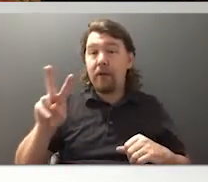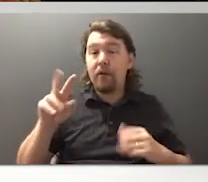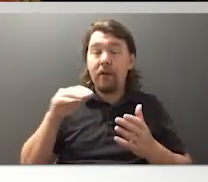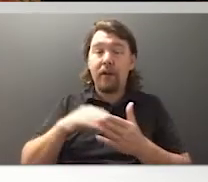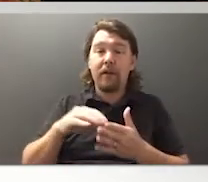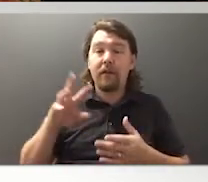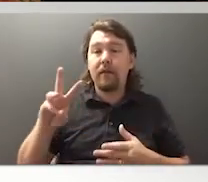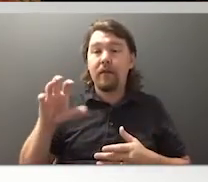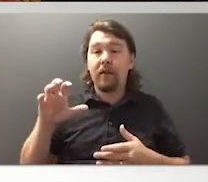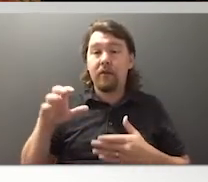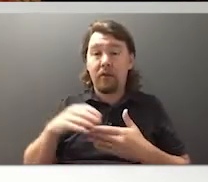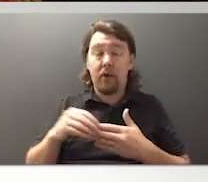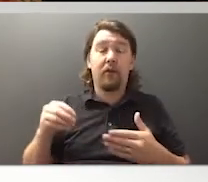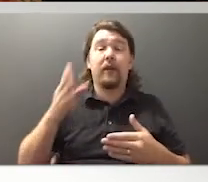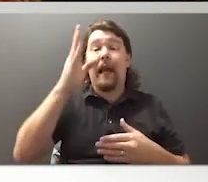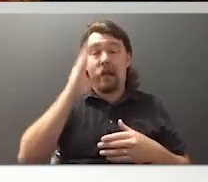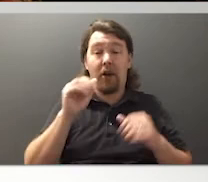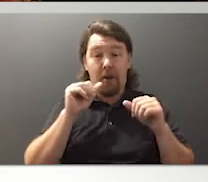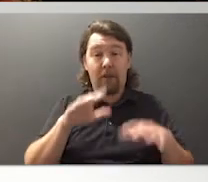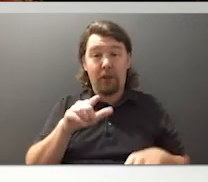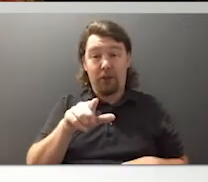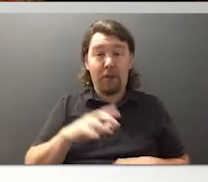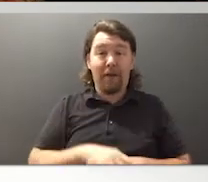$252,600, and God bless you.